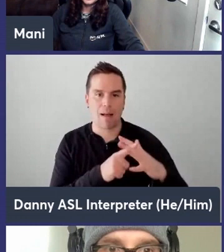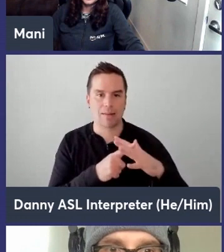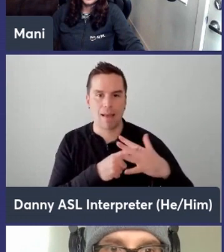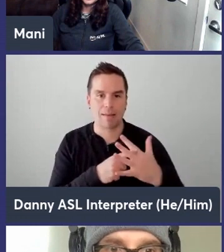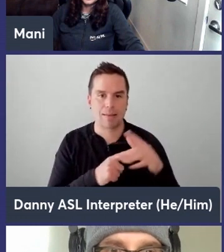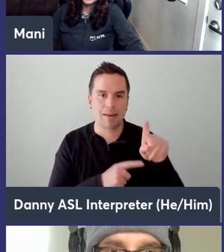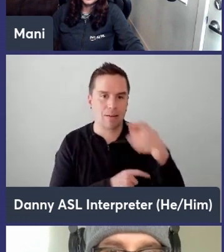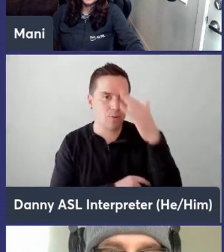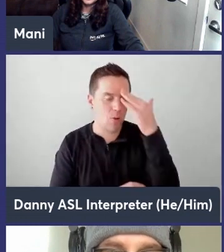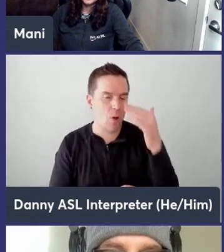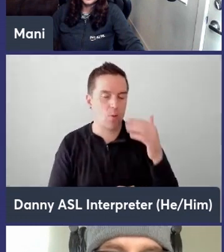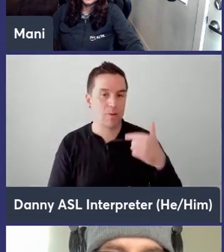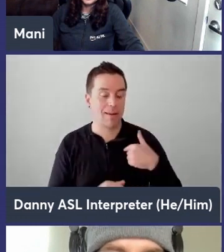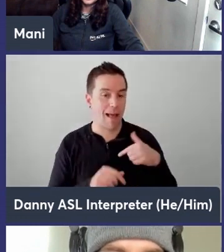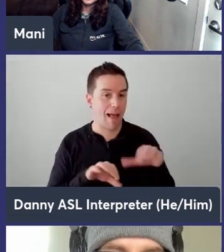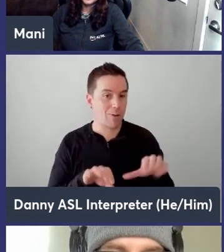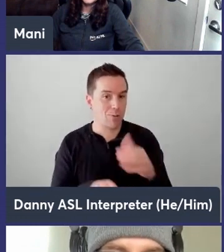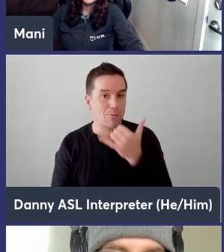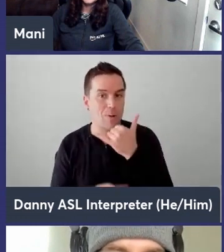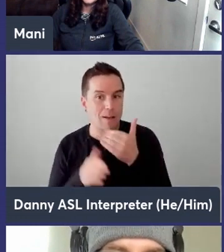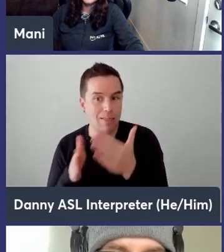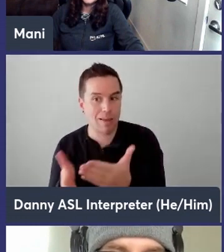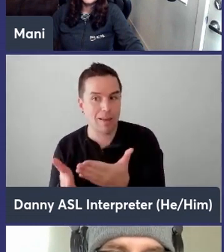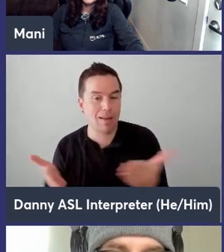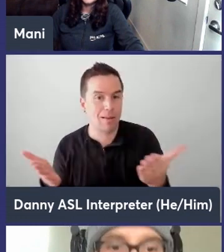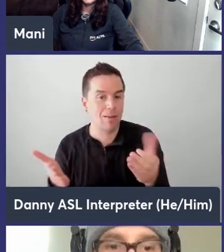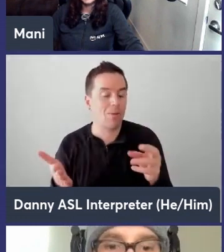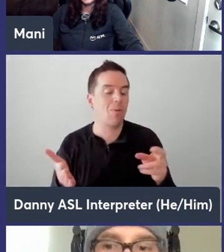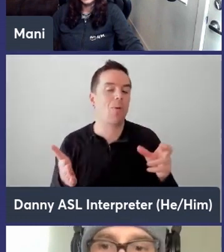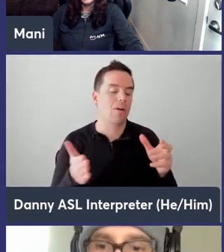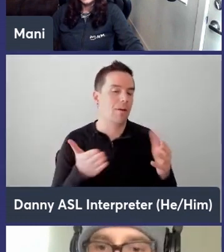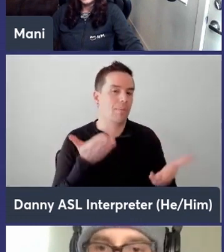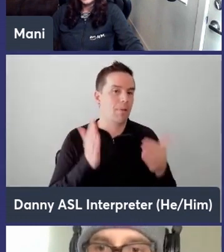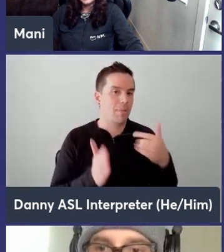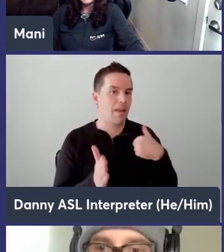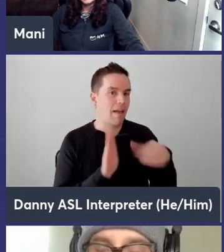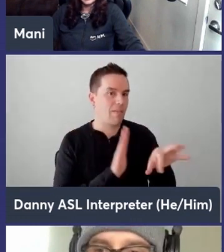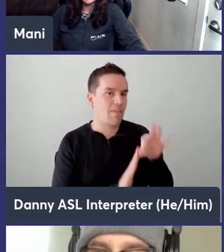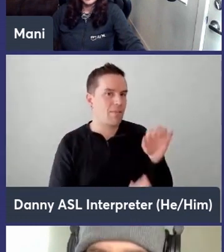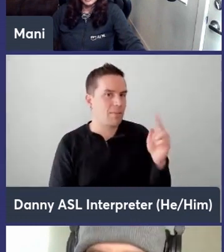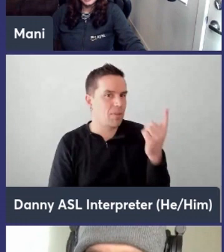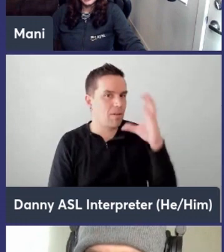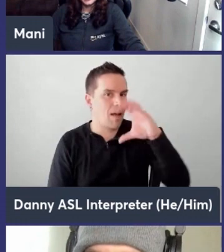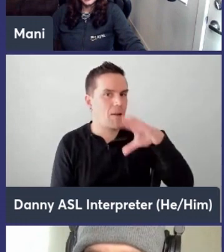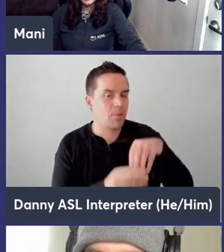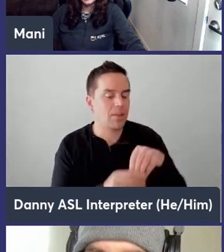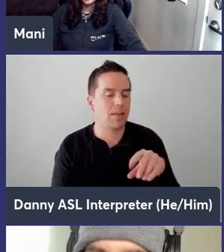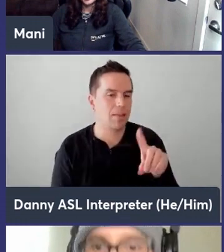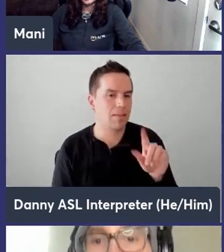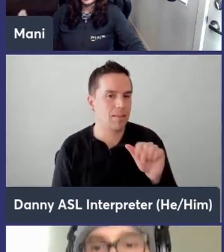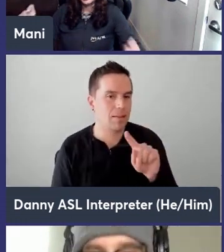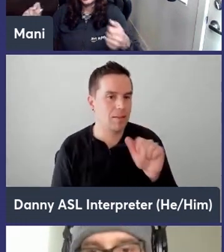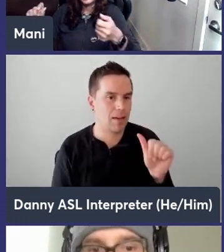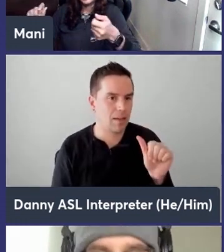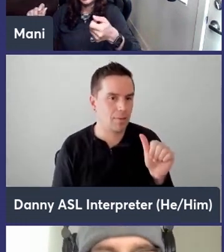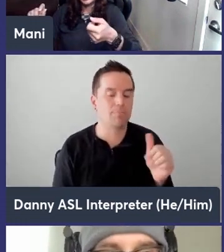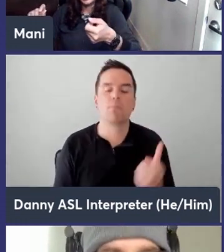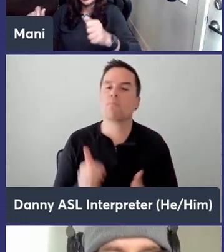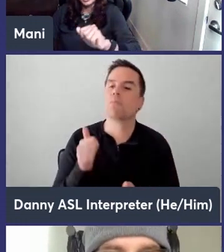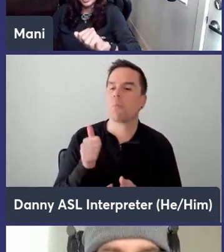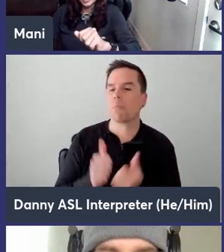path, or am I just finding something odd in the data? Yeah. So mostly it's the hyperparameters, right? That you'll